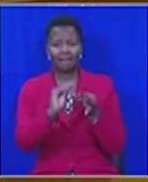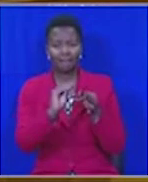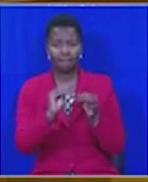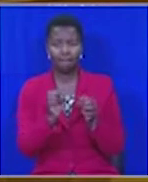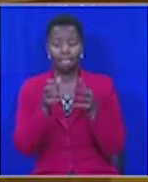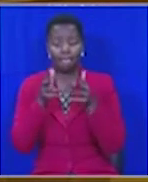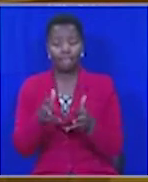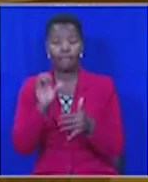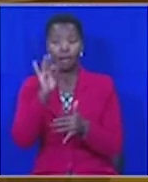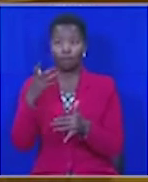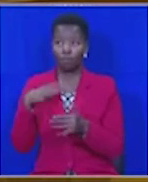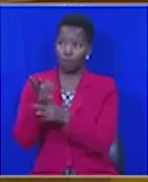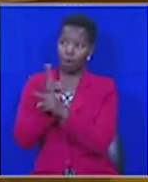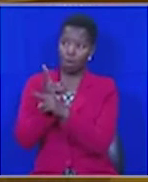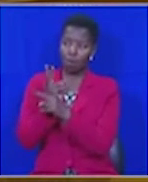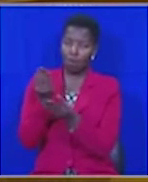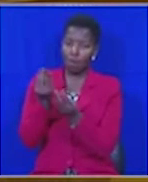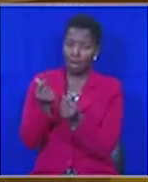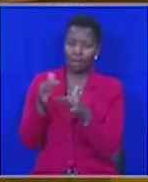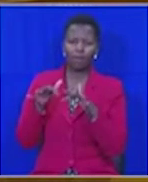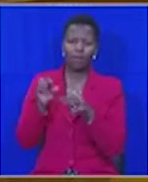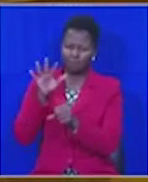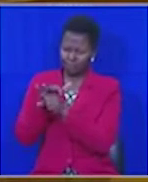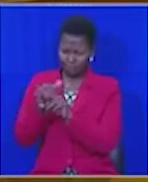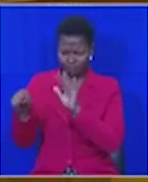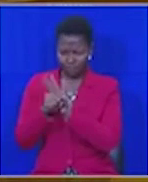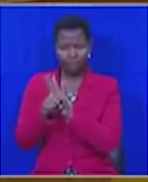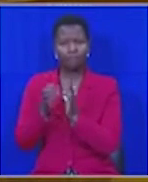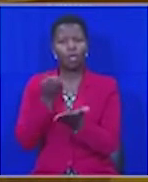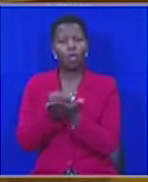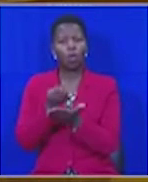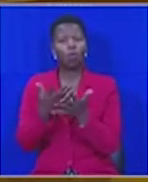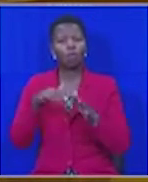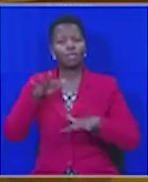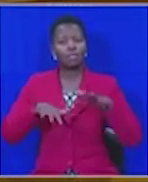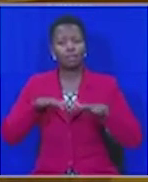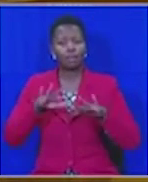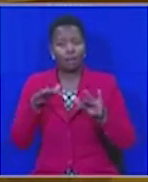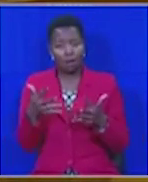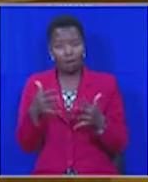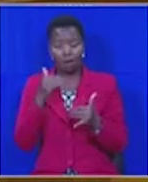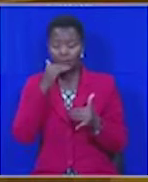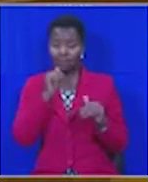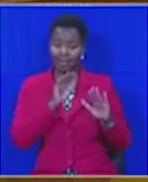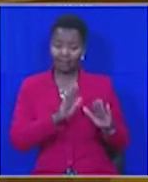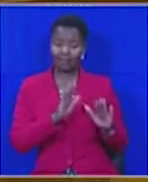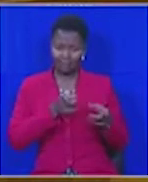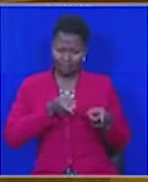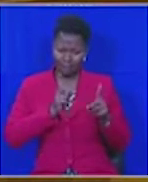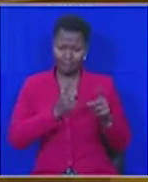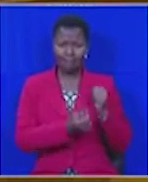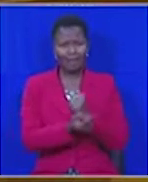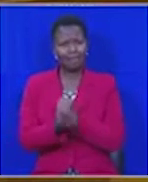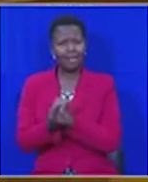launder money can compromise both financial and economic stability by introducing both operational and reputational risk for any